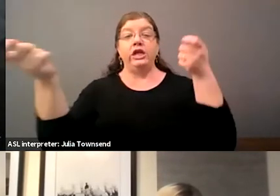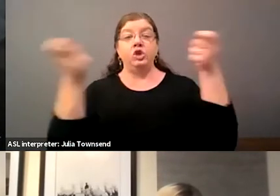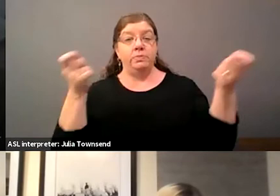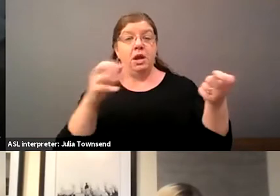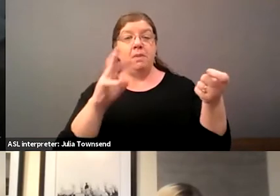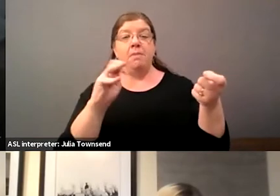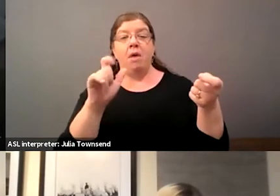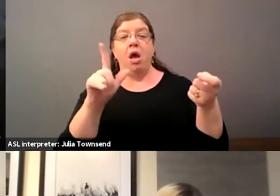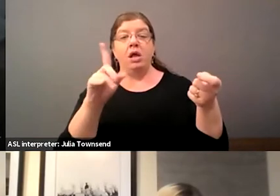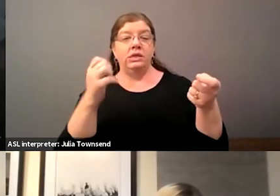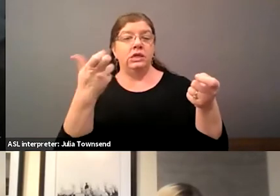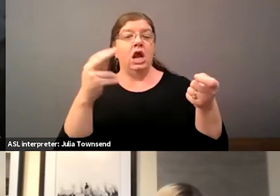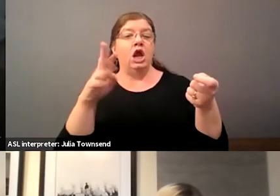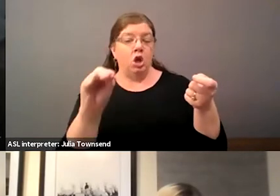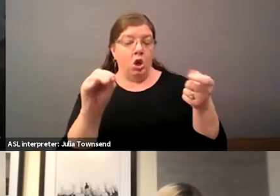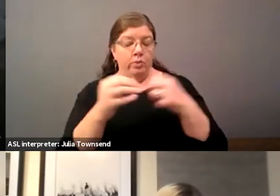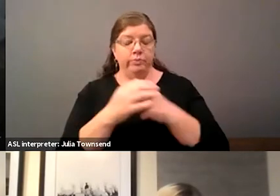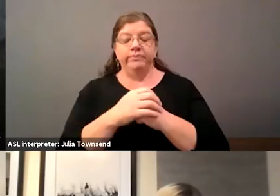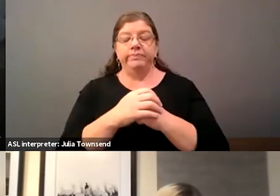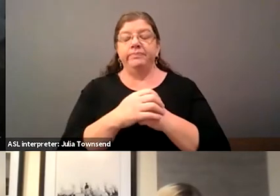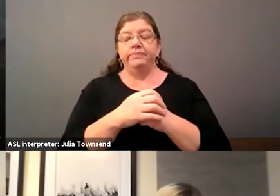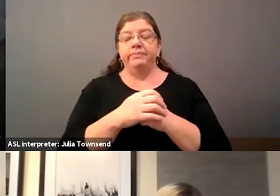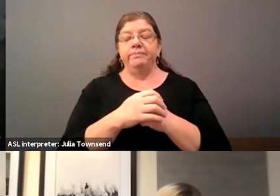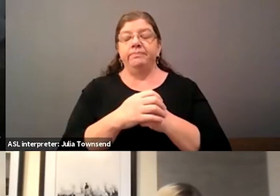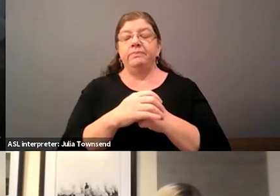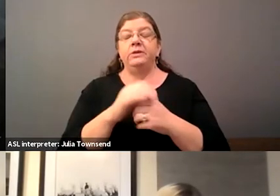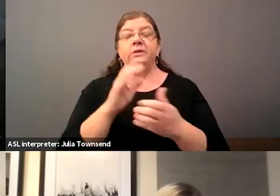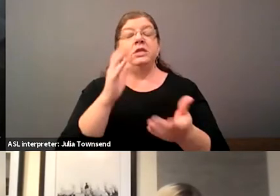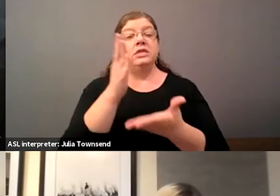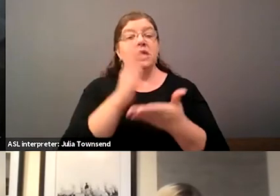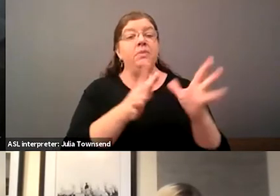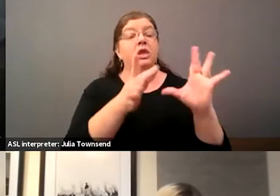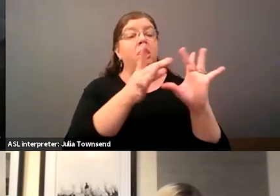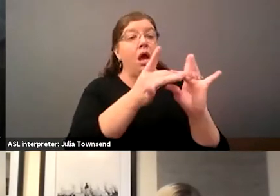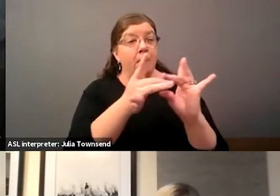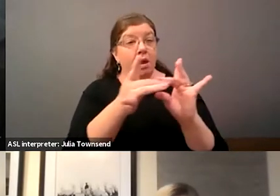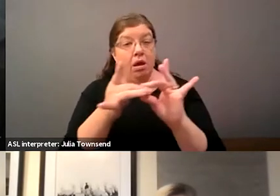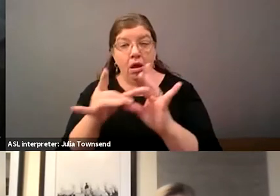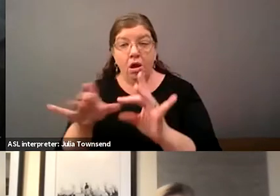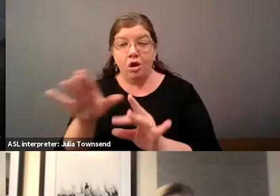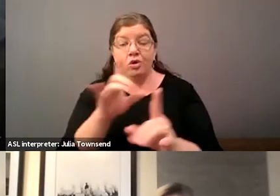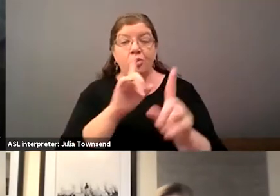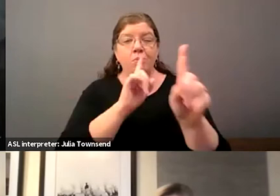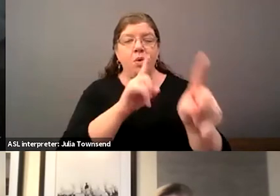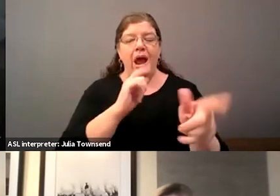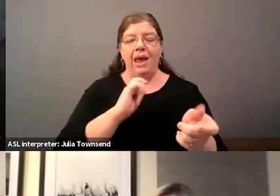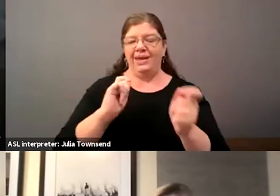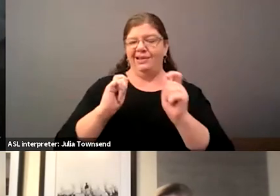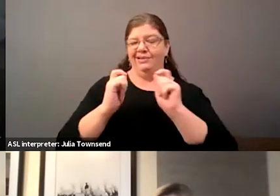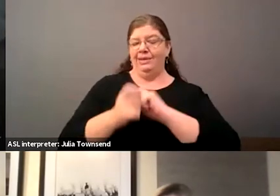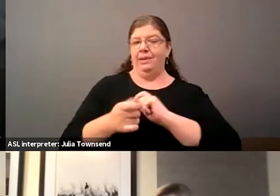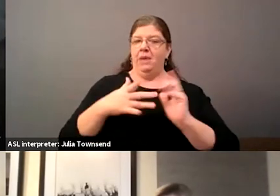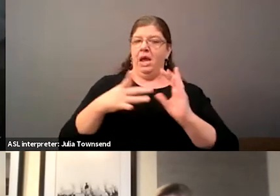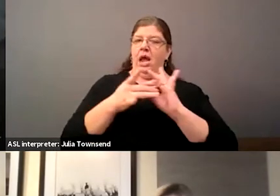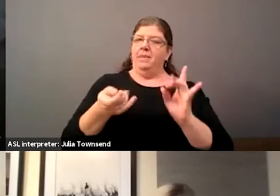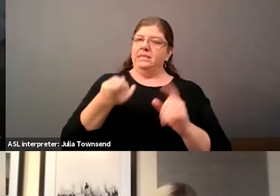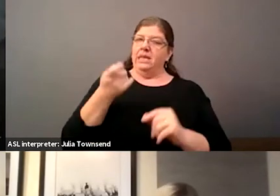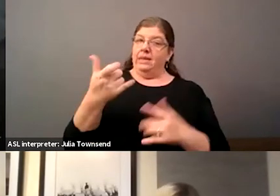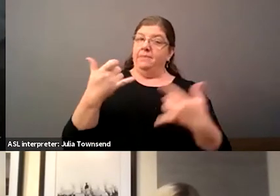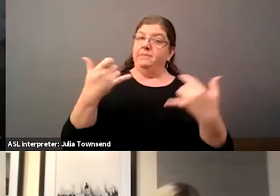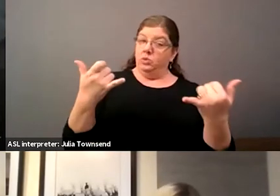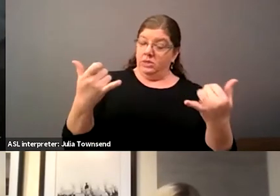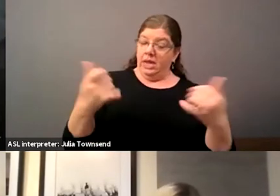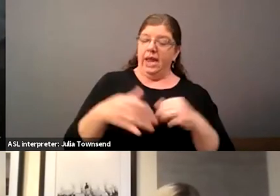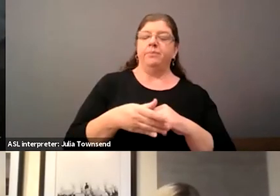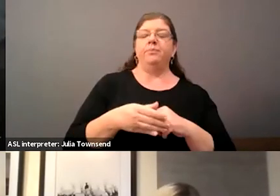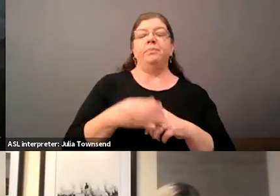um in light of some of the the comments that i heard in your report i'm gonna modify my comments a little bit today but i wanted